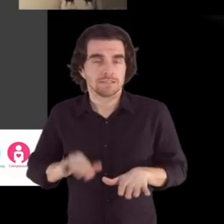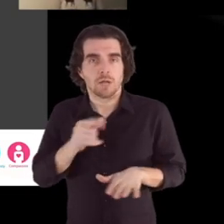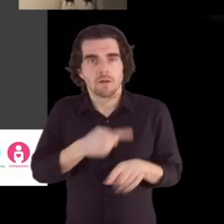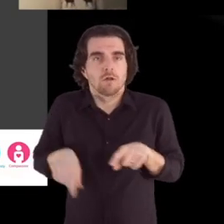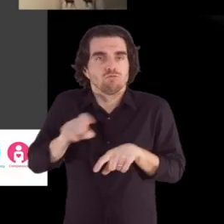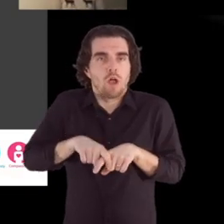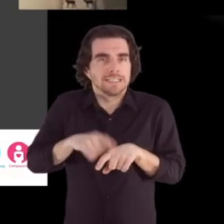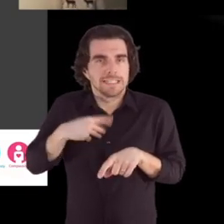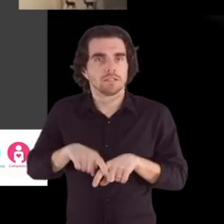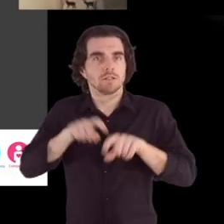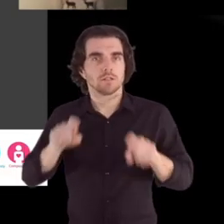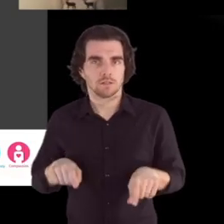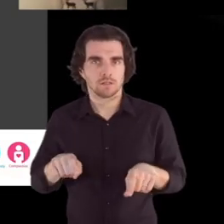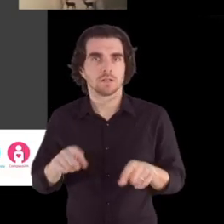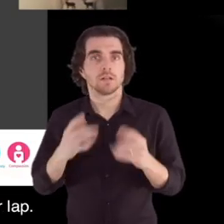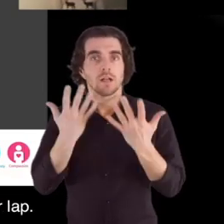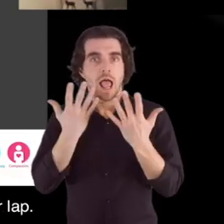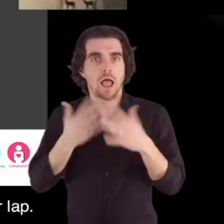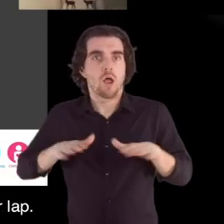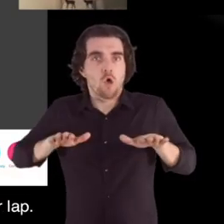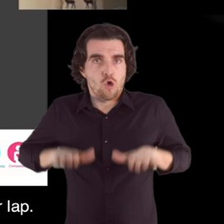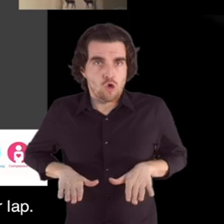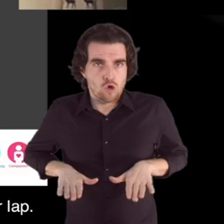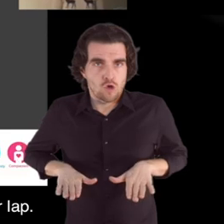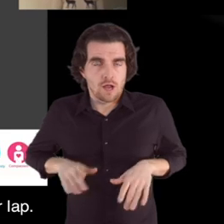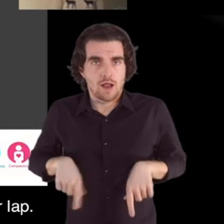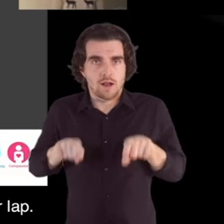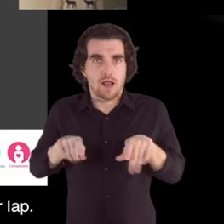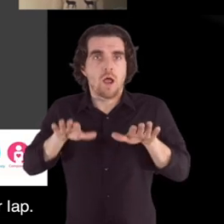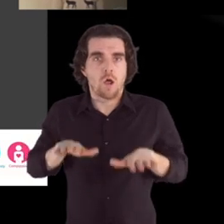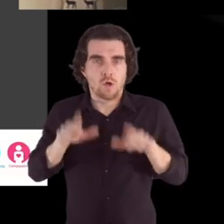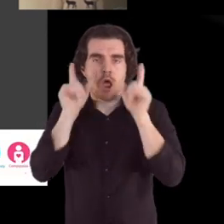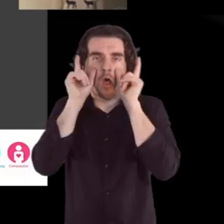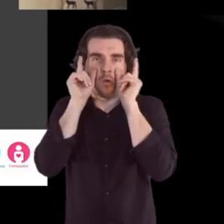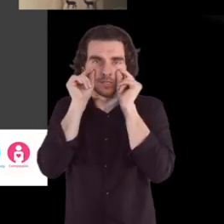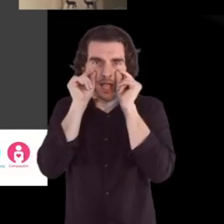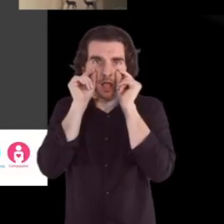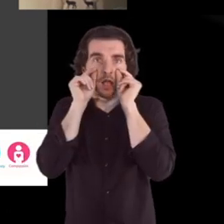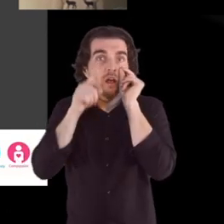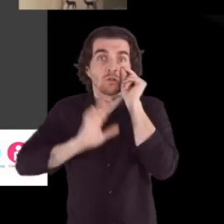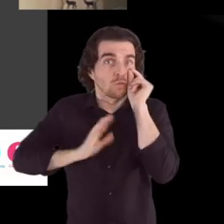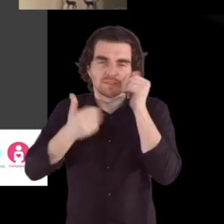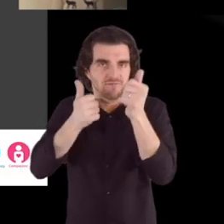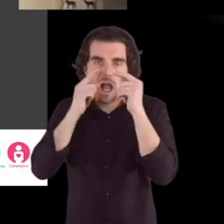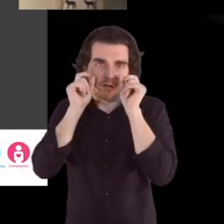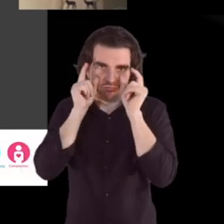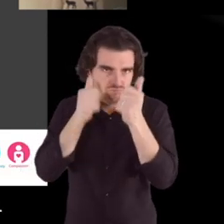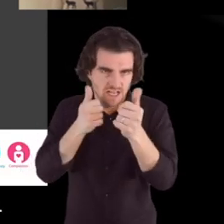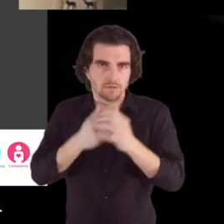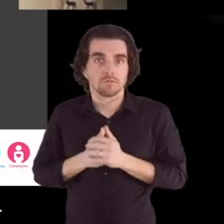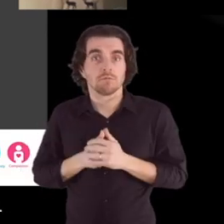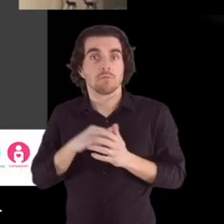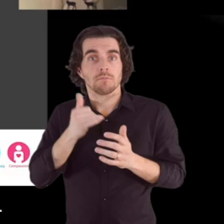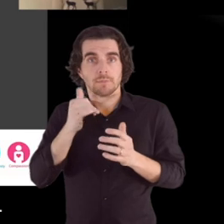on the floor, maybe uncrossing your legs and keeping your hands maybe on your lap. And if you feel comfortable enough to close your eyes, please do. And